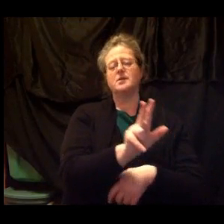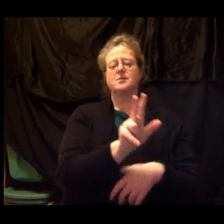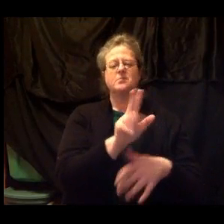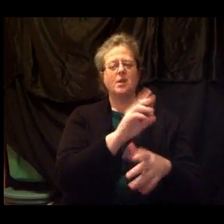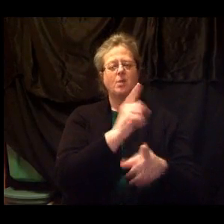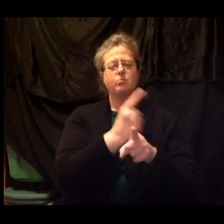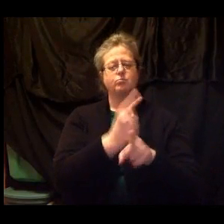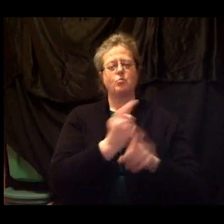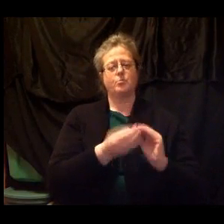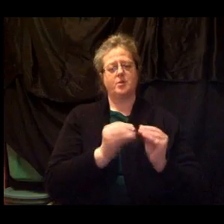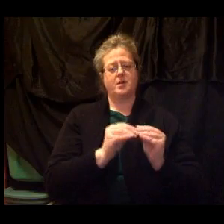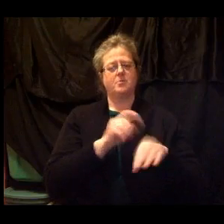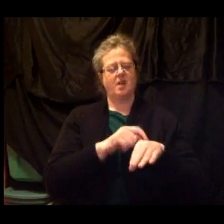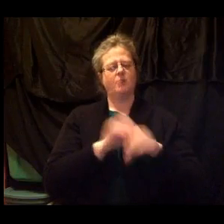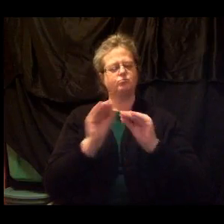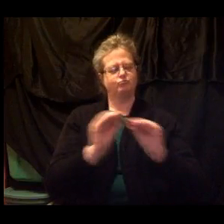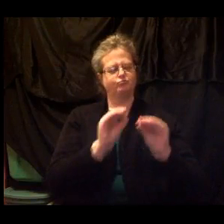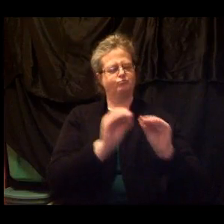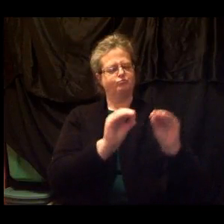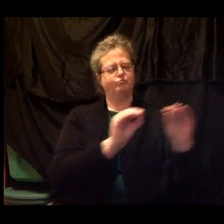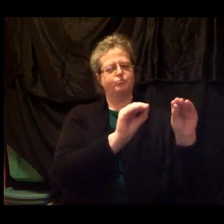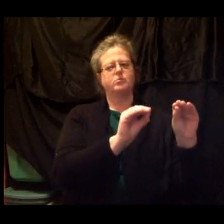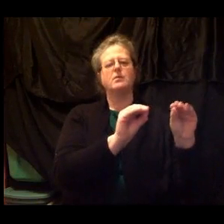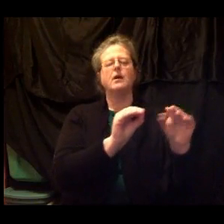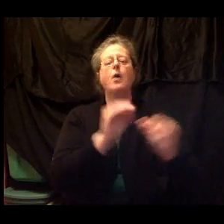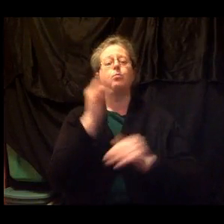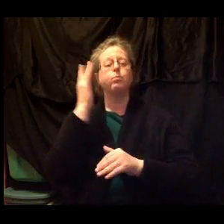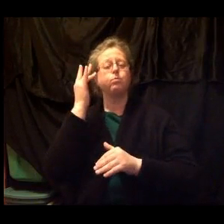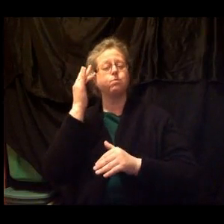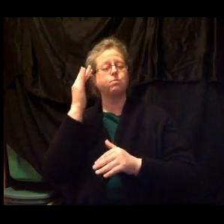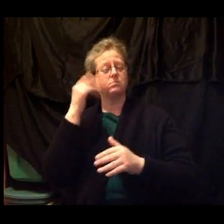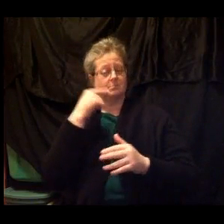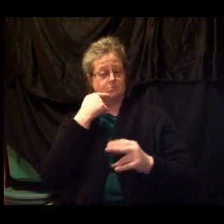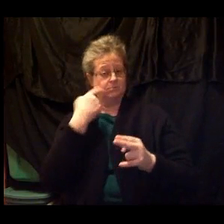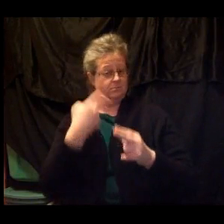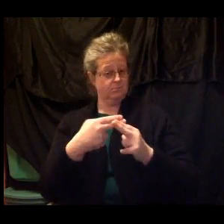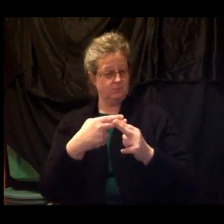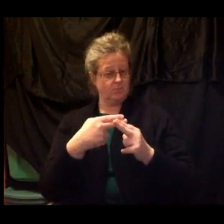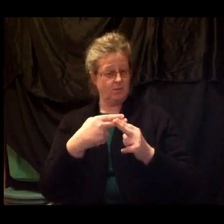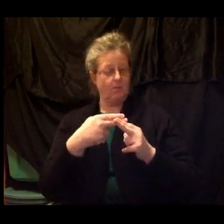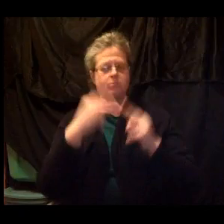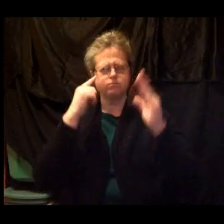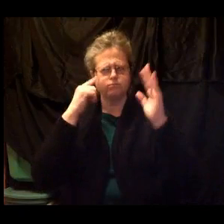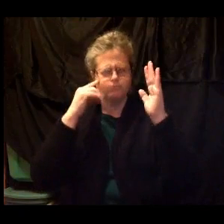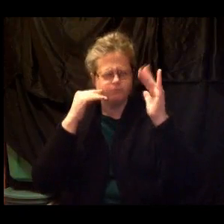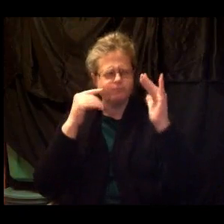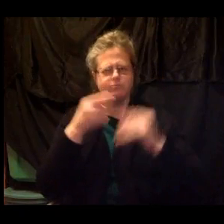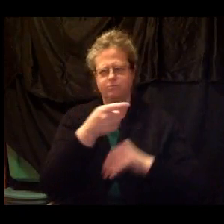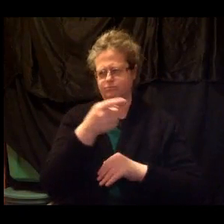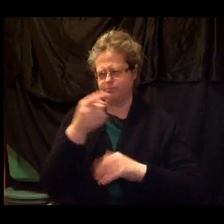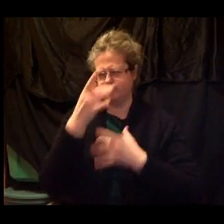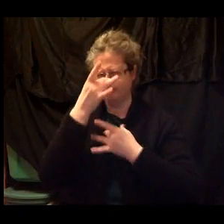times. I will mention this because you might be interested in it. Hopefully you're interested in it. We